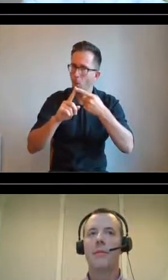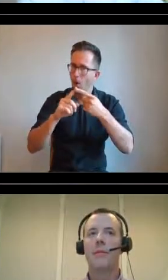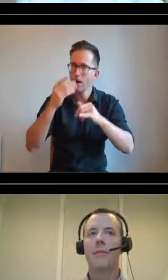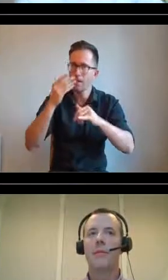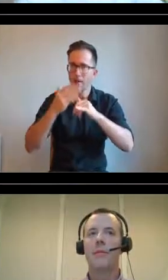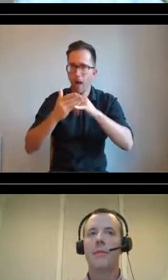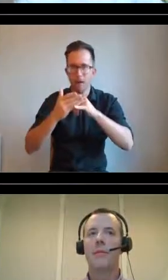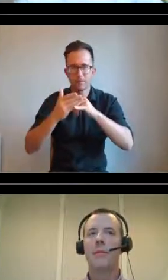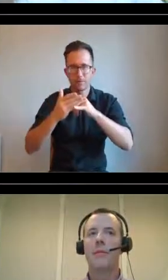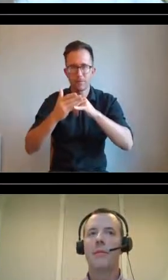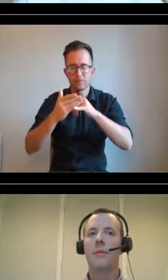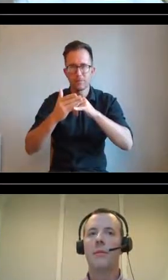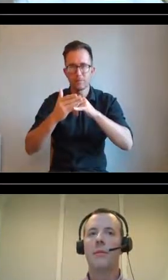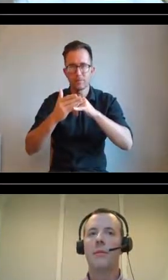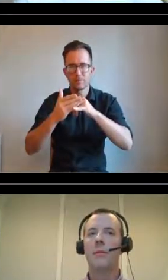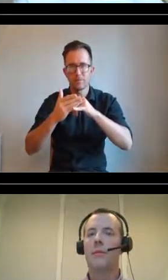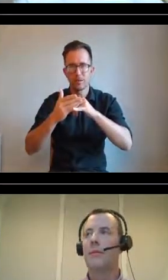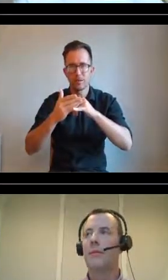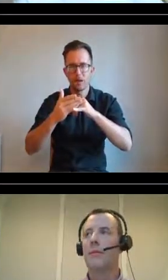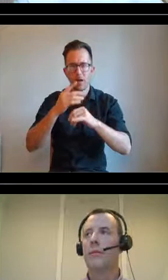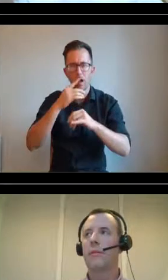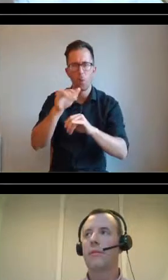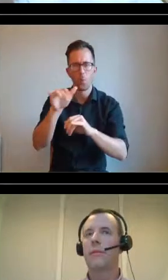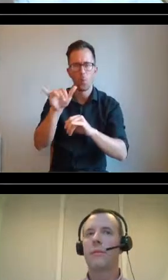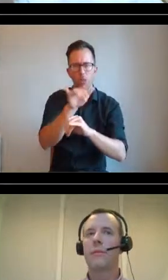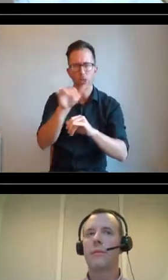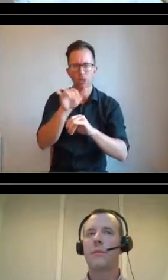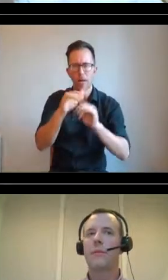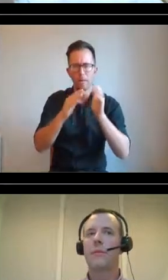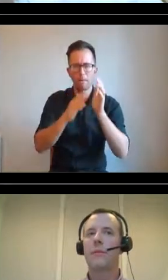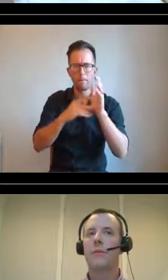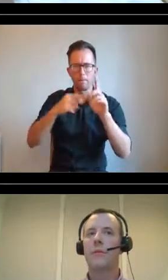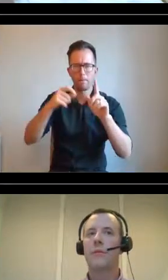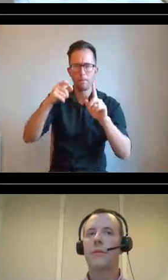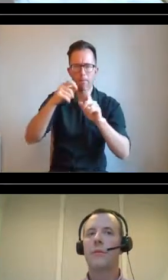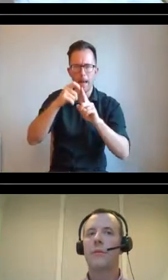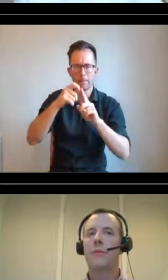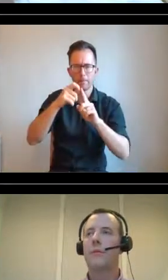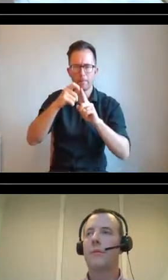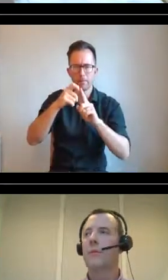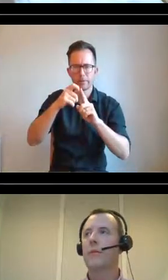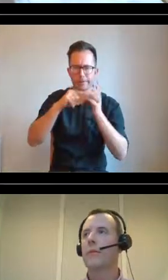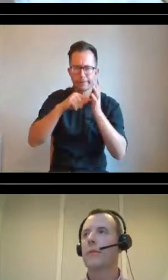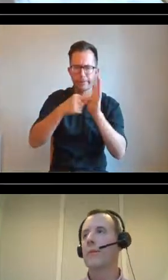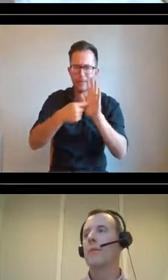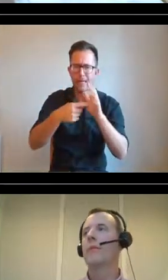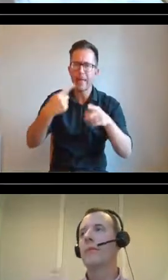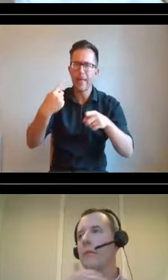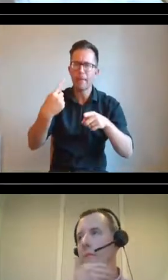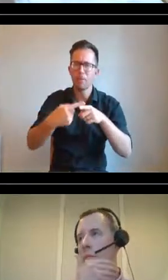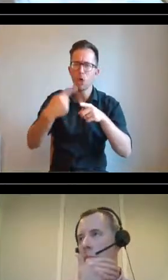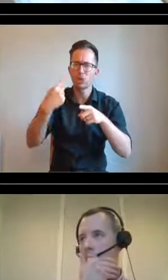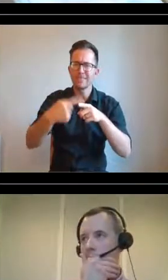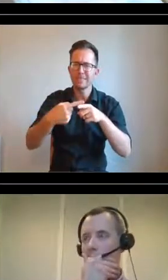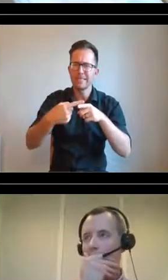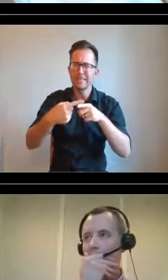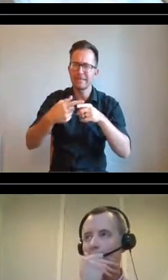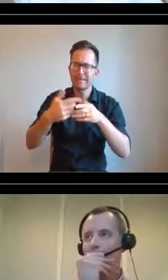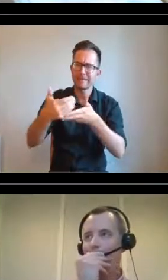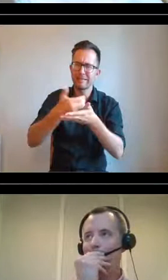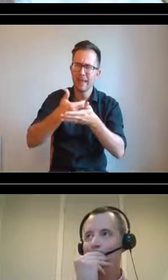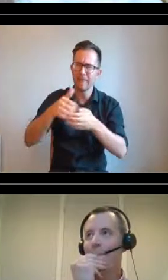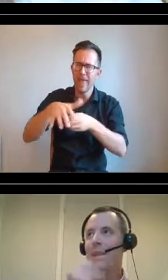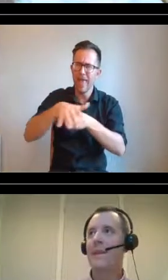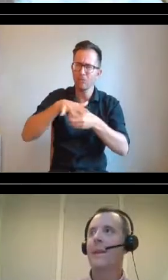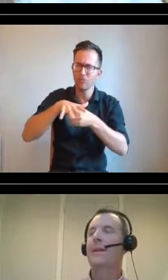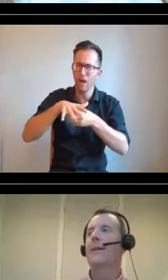There's a question here about which map shows where the emergency areas are along the LTC and how far